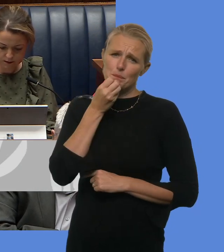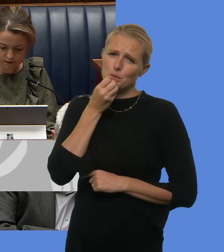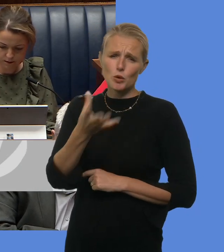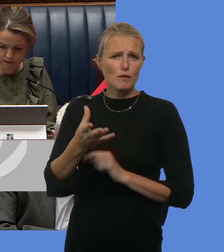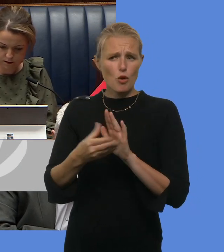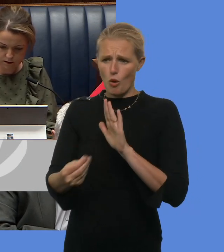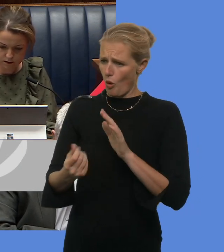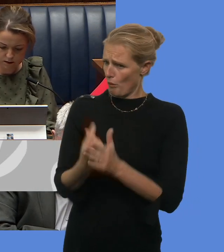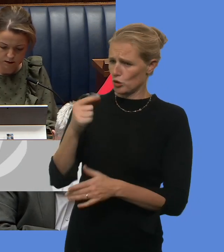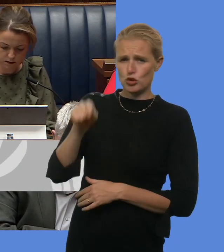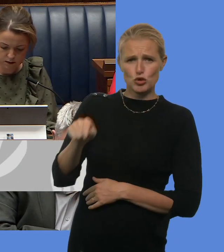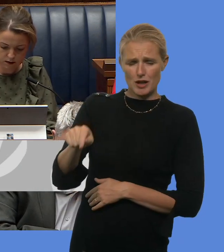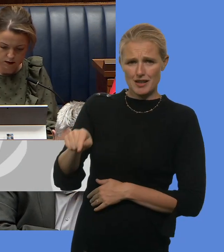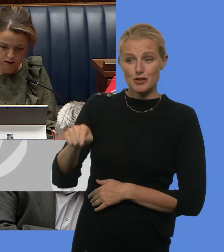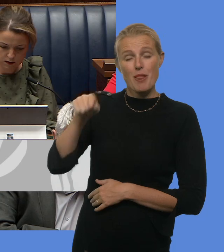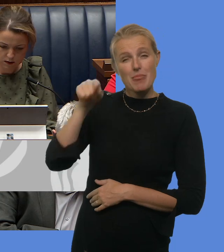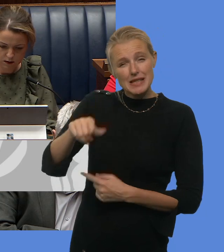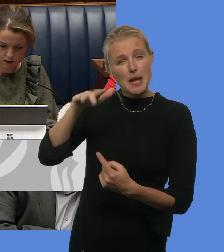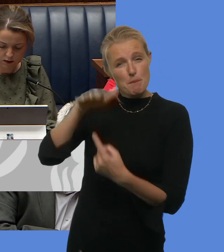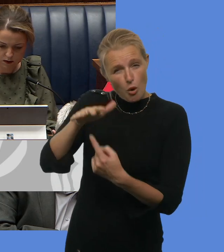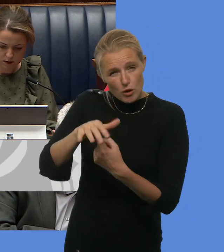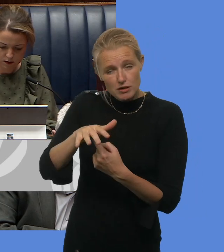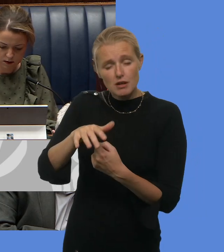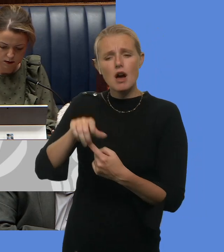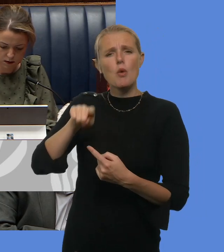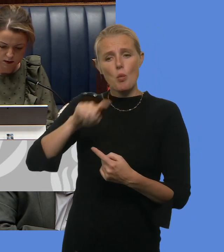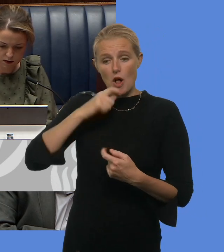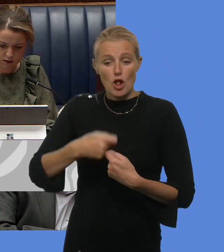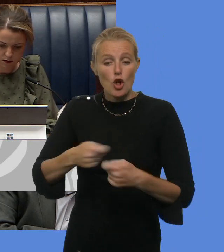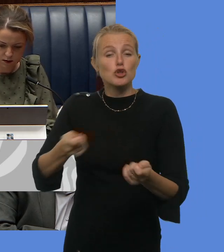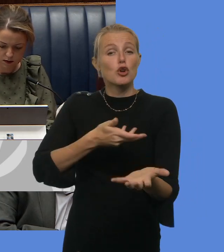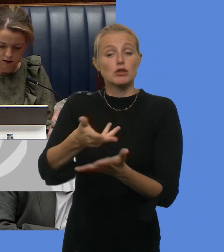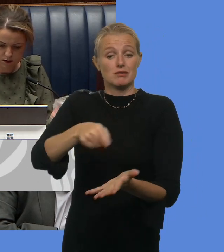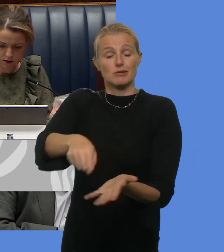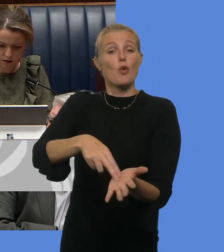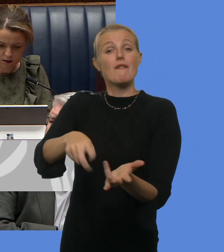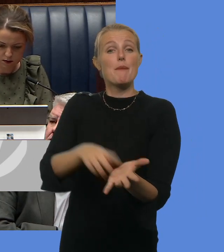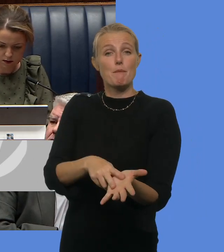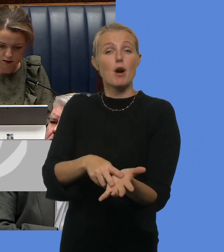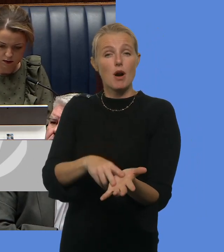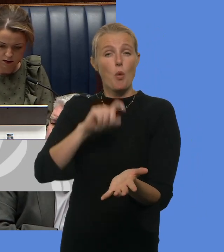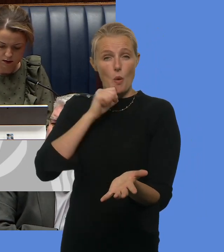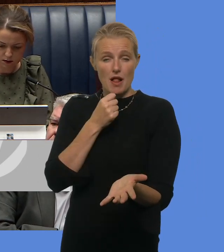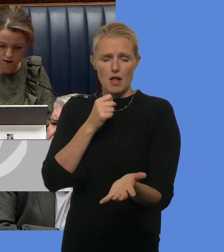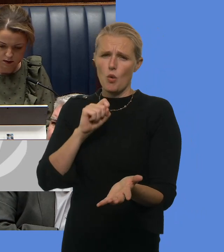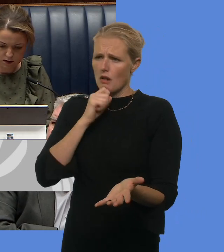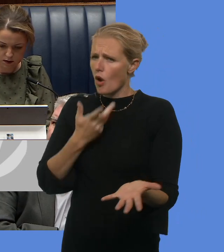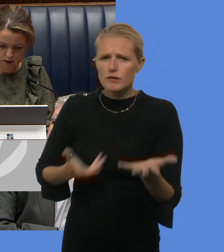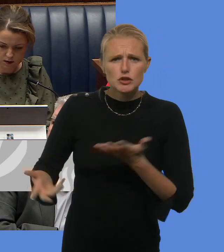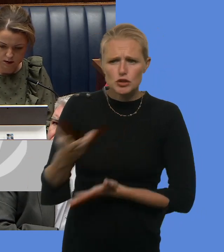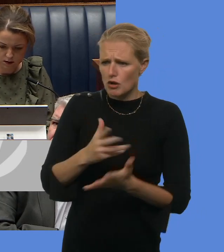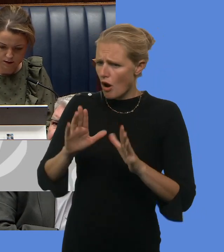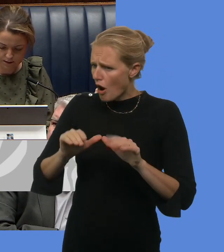So they will be a central part of it. As I said, I hope to launch that consultation in November, and there will be much discussion as to how we